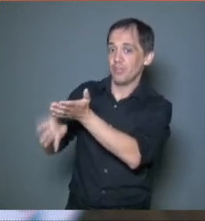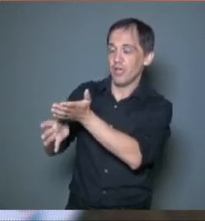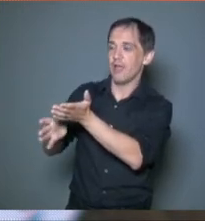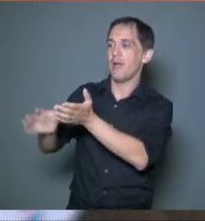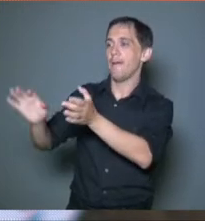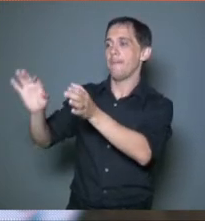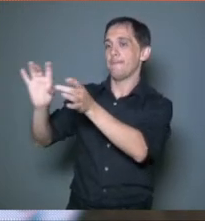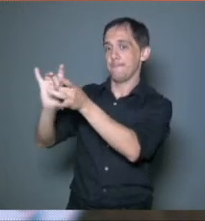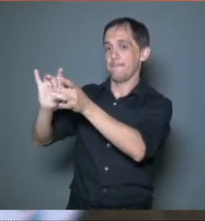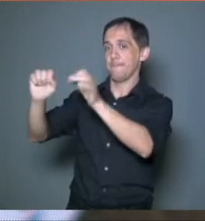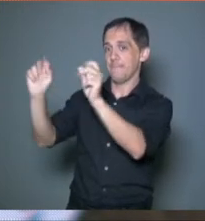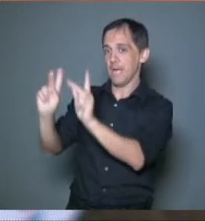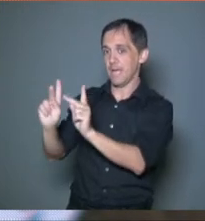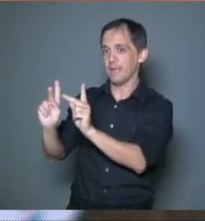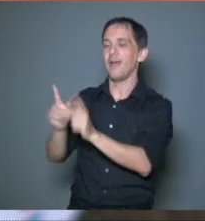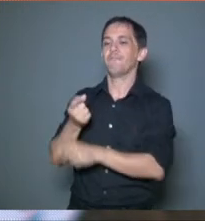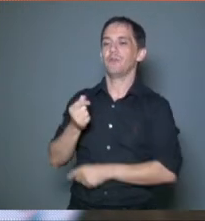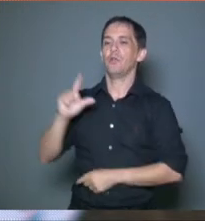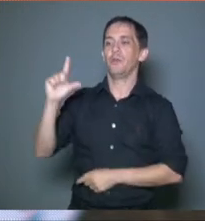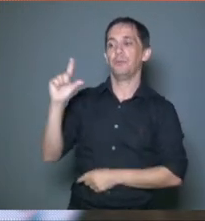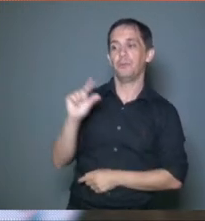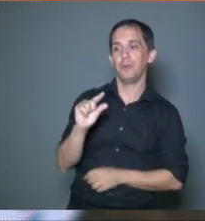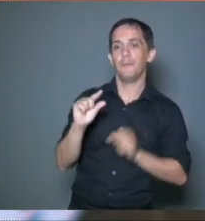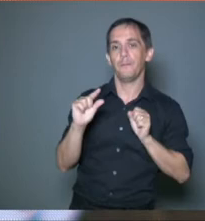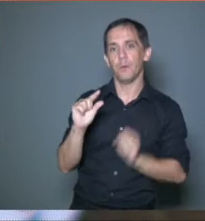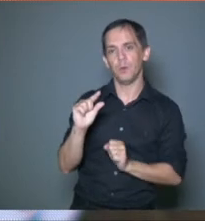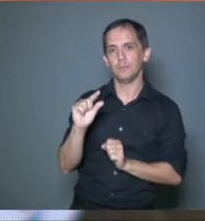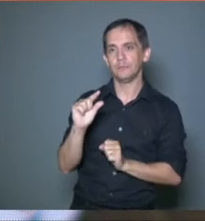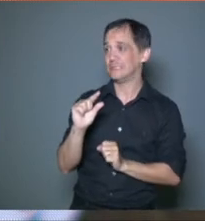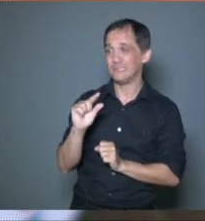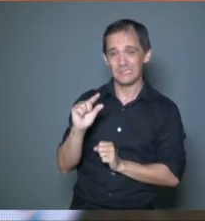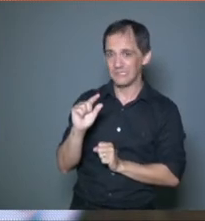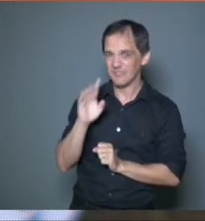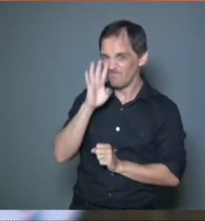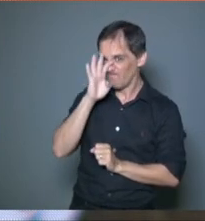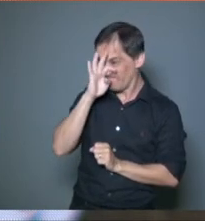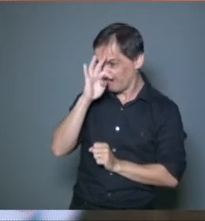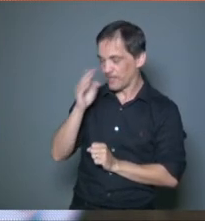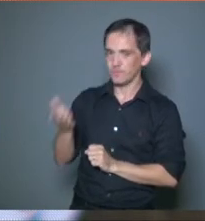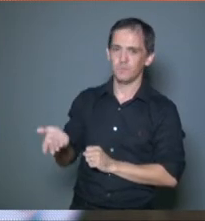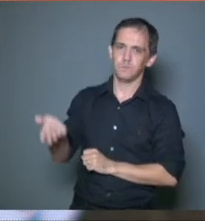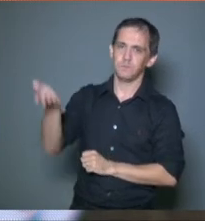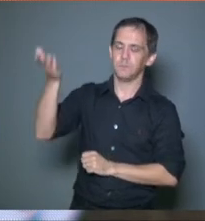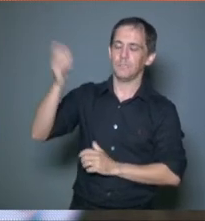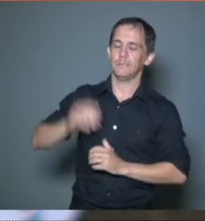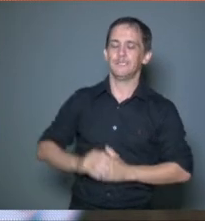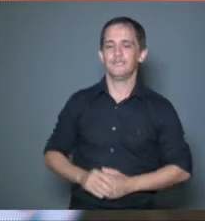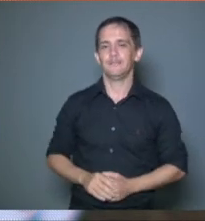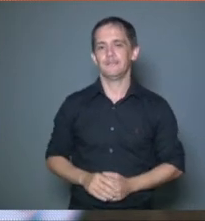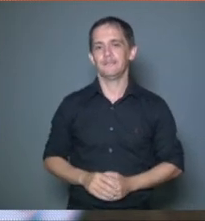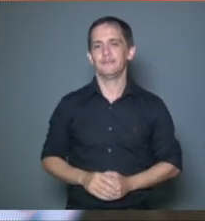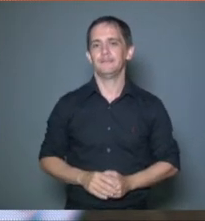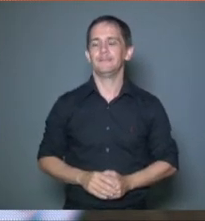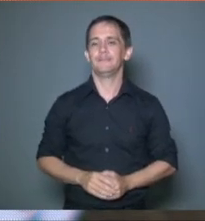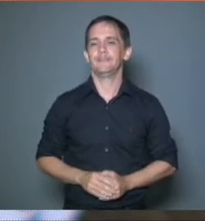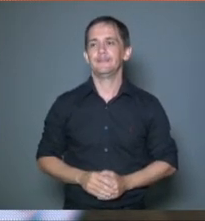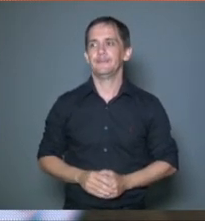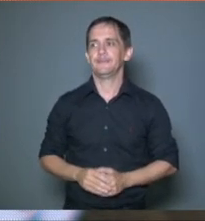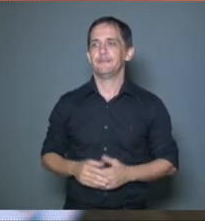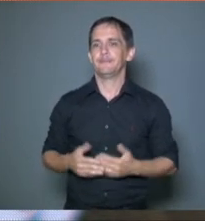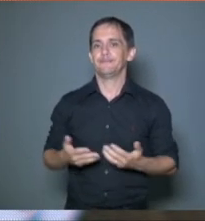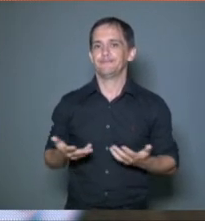If the war ends, the prices might go down. And the prices may increase if the war doesn't